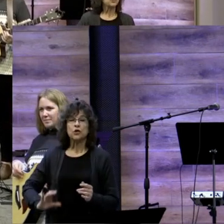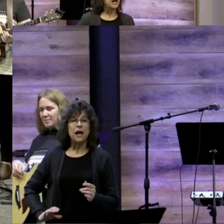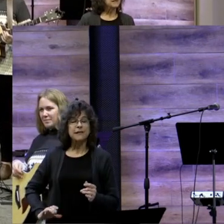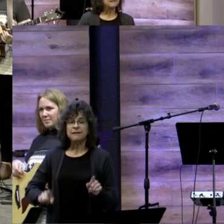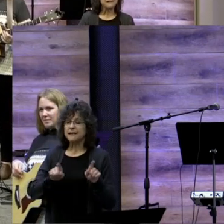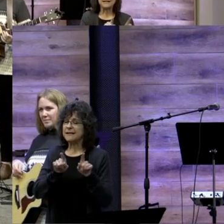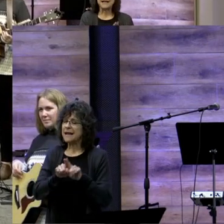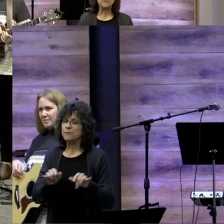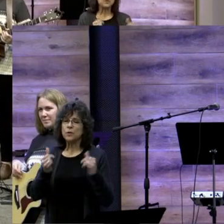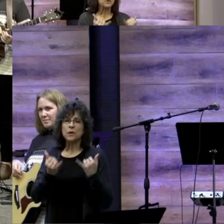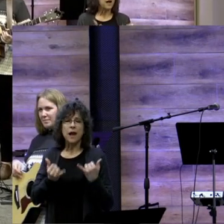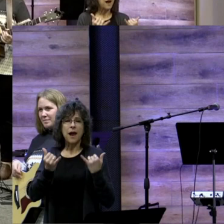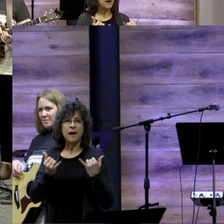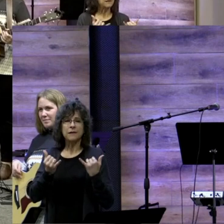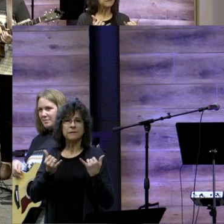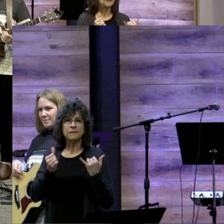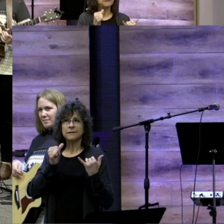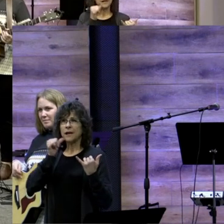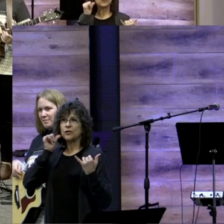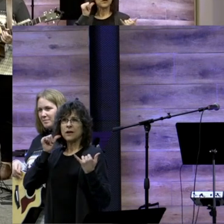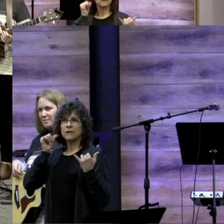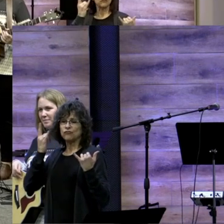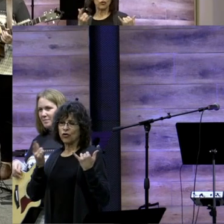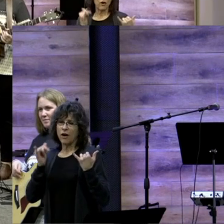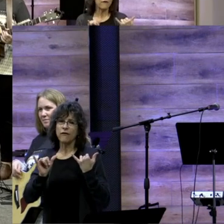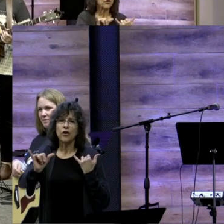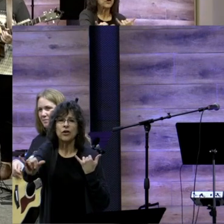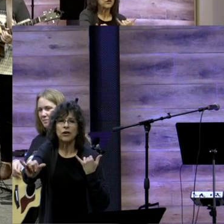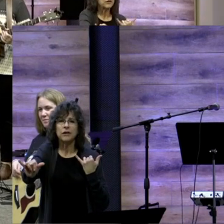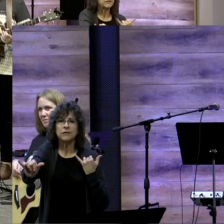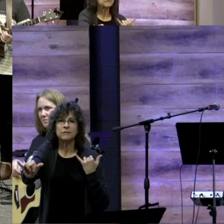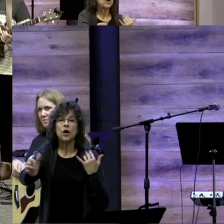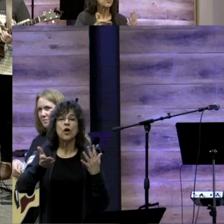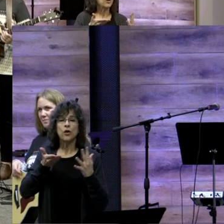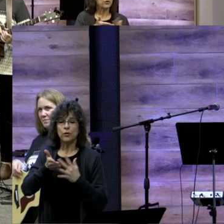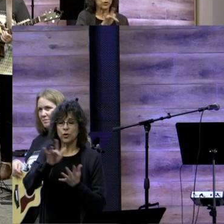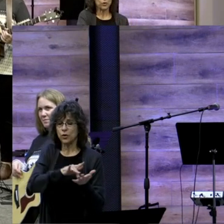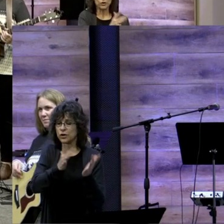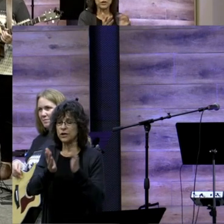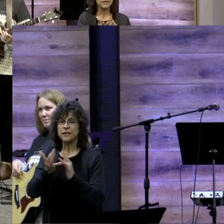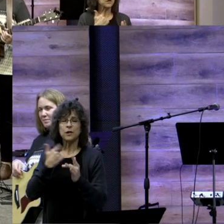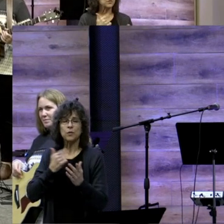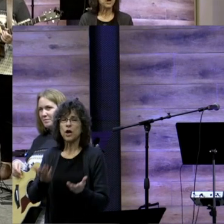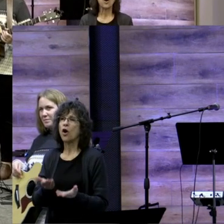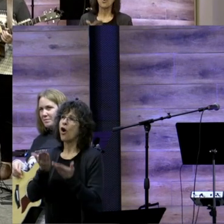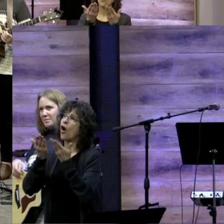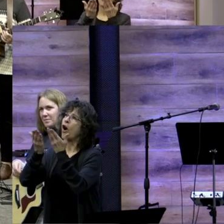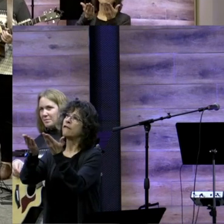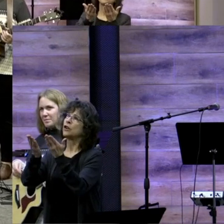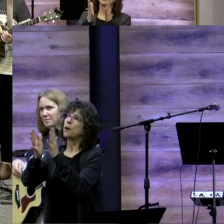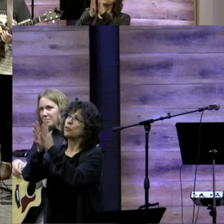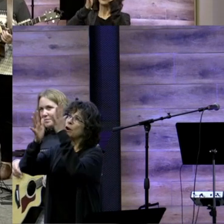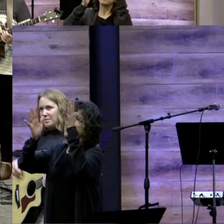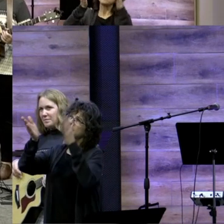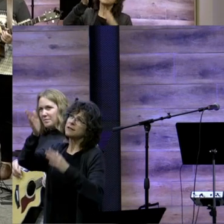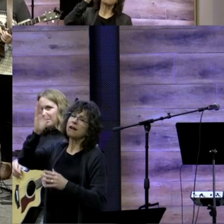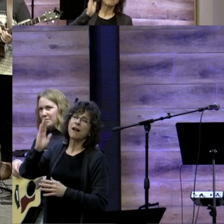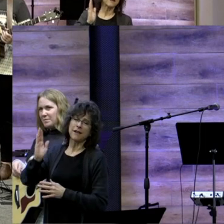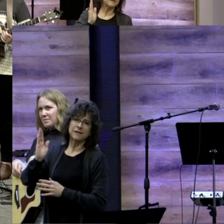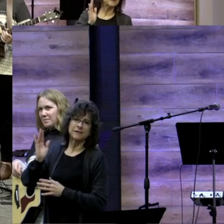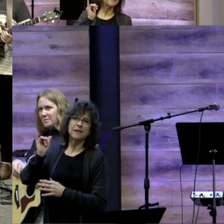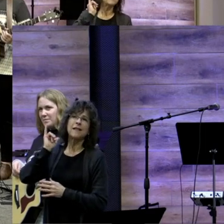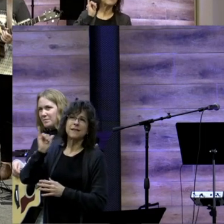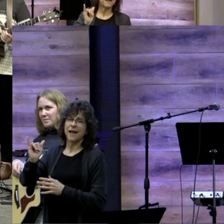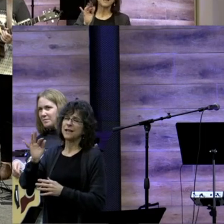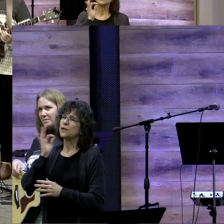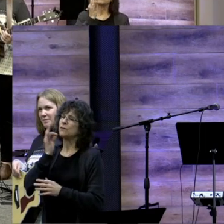forever. Through him, then, let us continually offer up a sacrifice of praise to God that is the fruit of lips